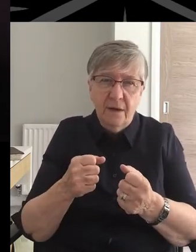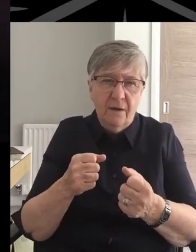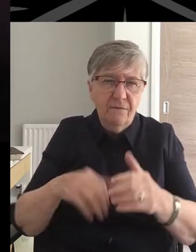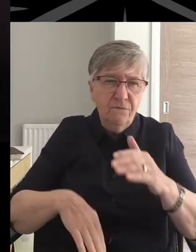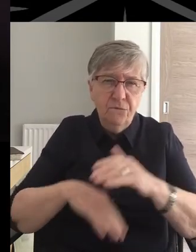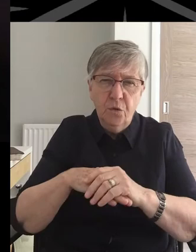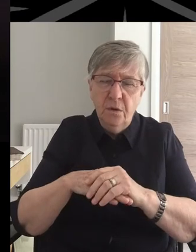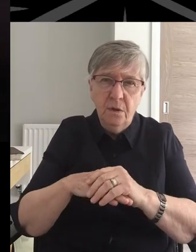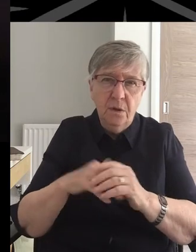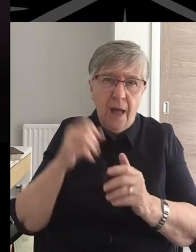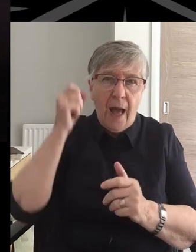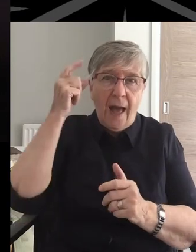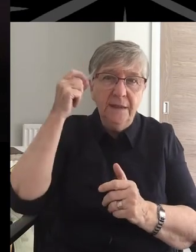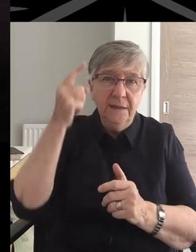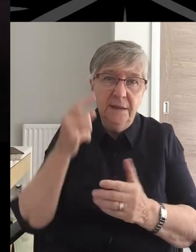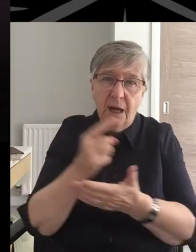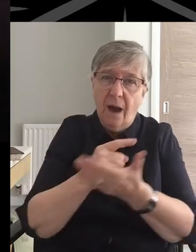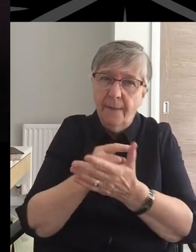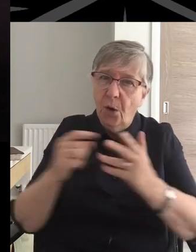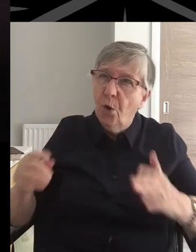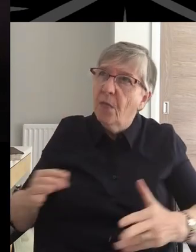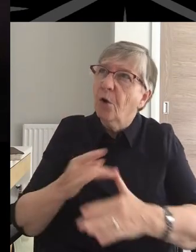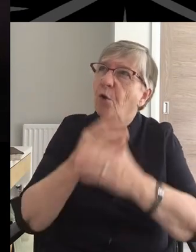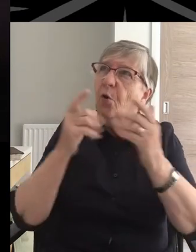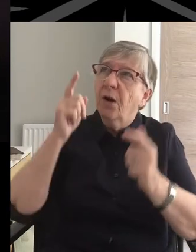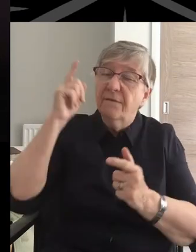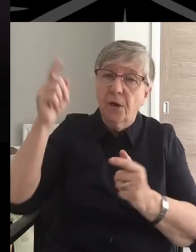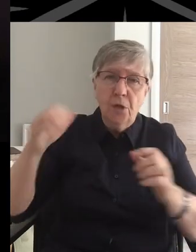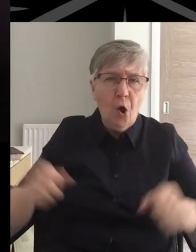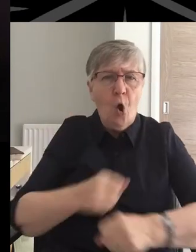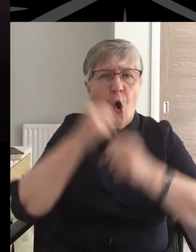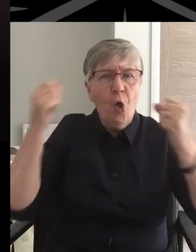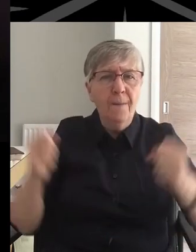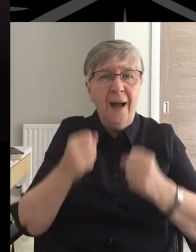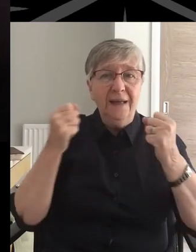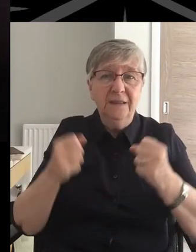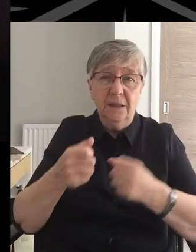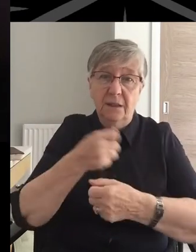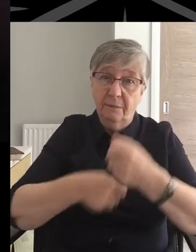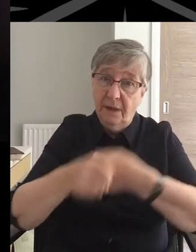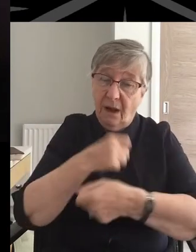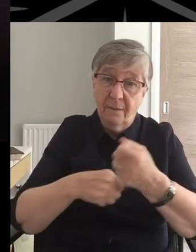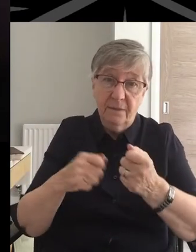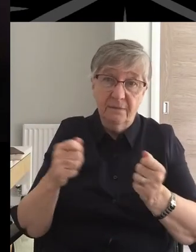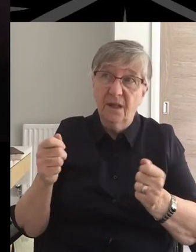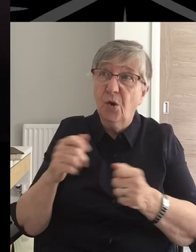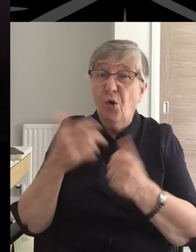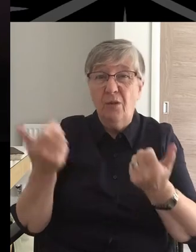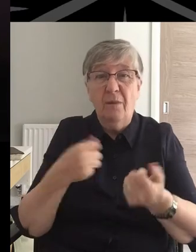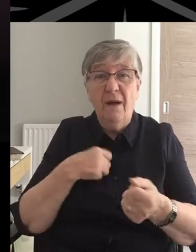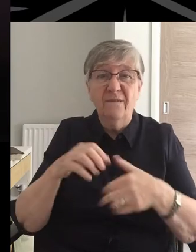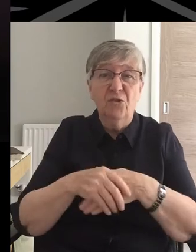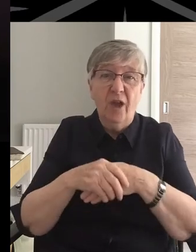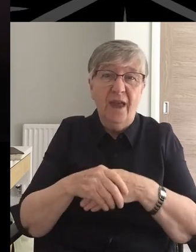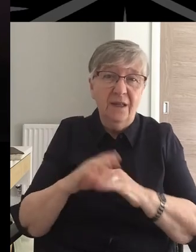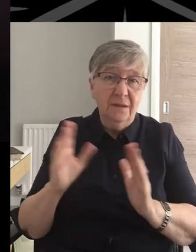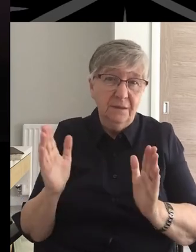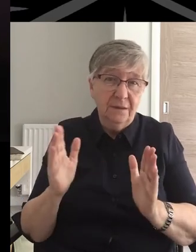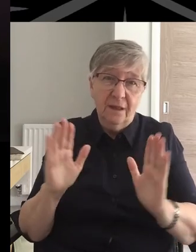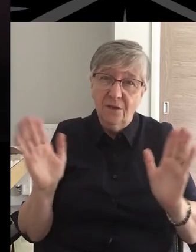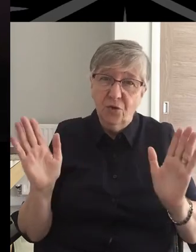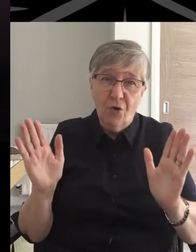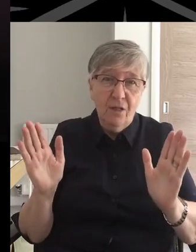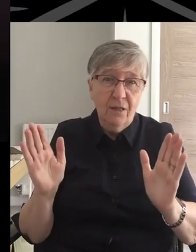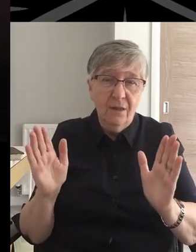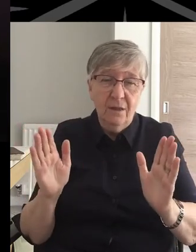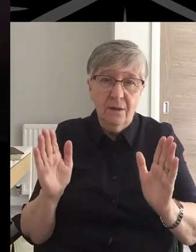Lord. The Almighty has become the Almighty, to borrow a phrase from George MacLeod.